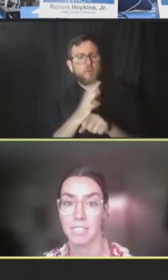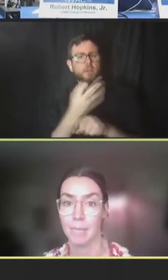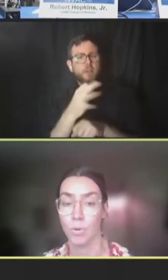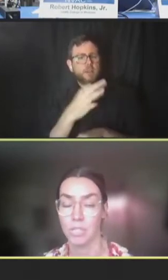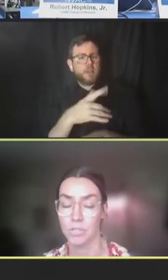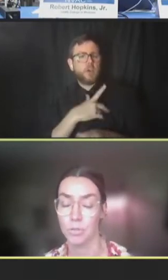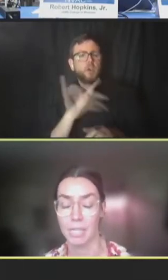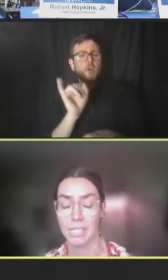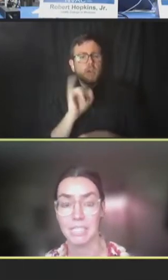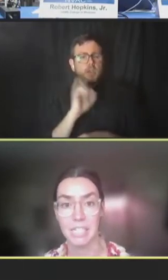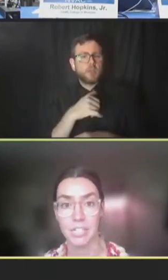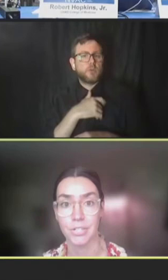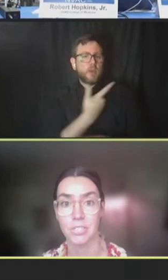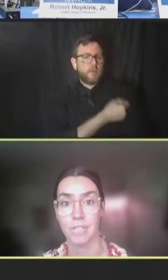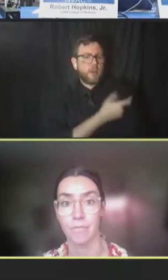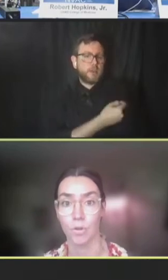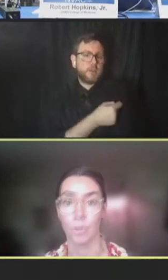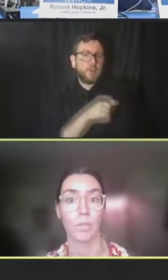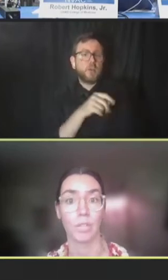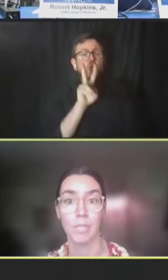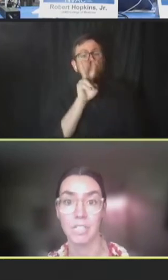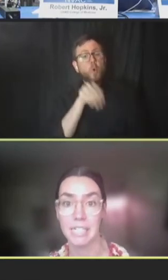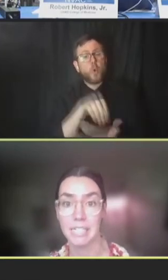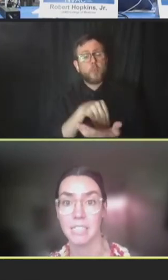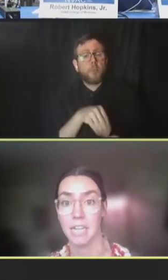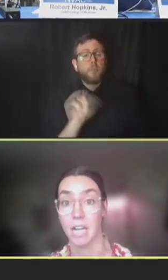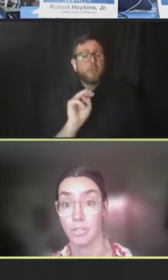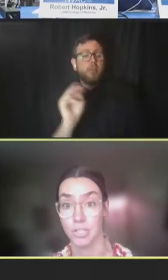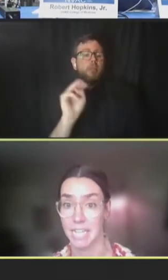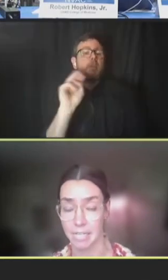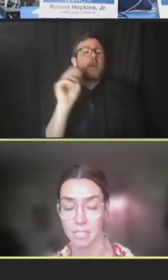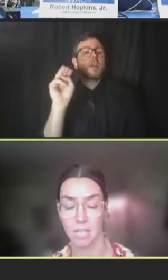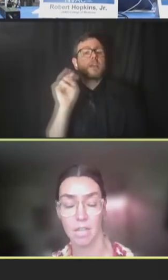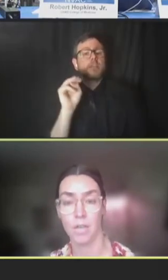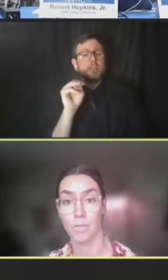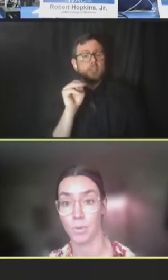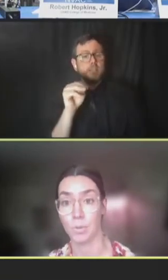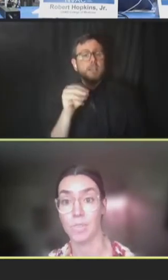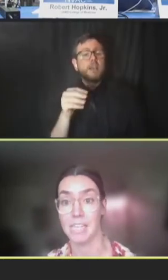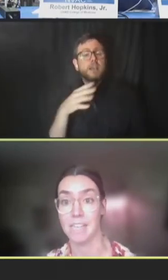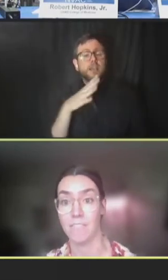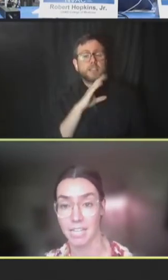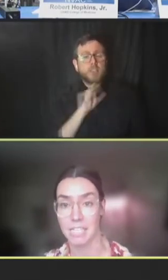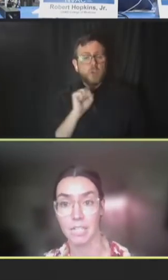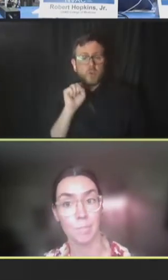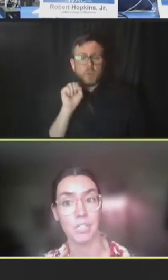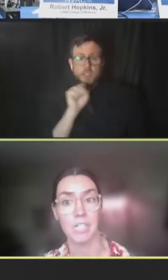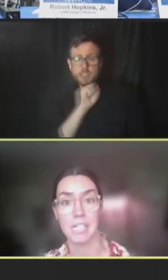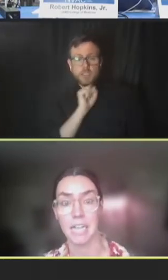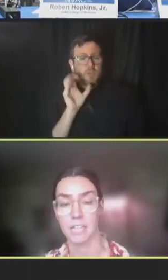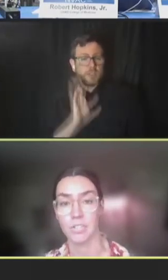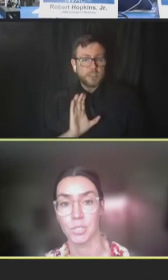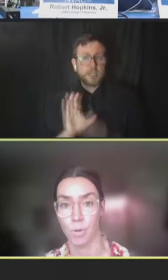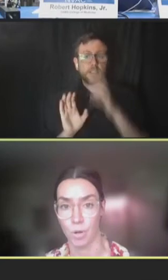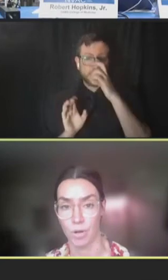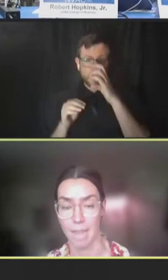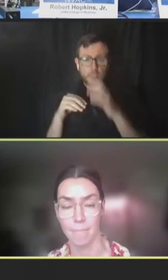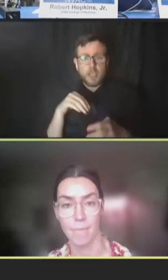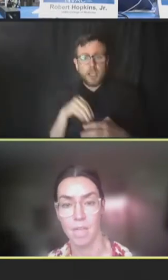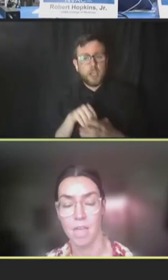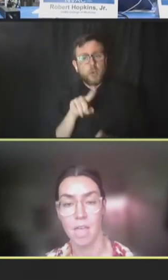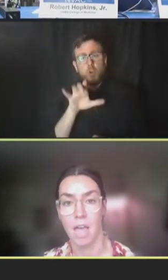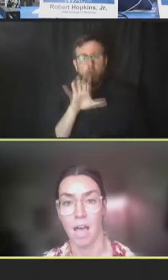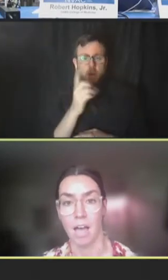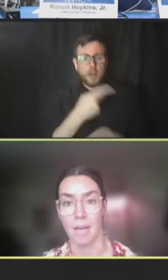helped vaccinate more than 2 million seniors in vulnerable communities in 100 days through the Vaccine Community Connectors